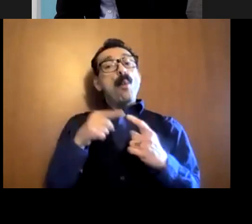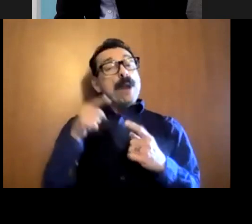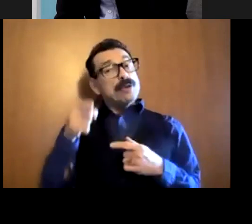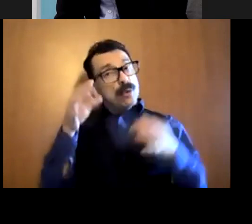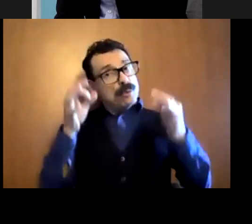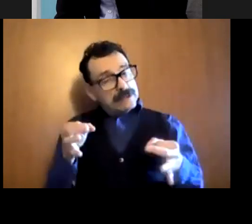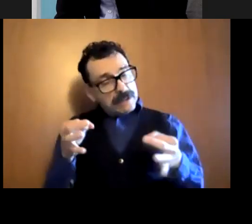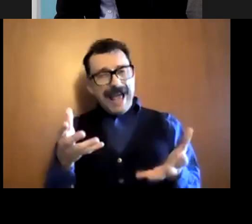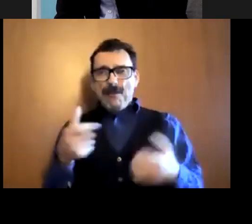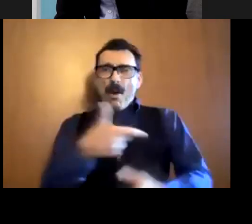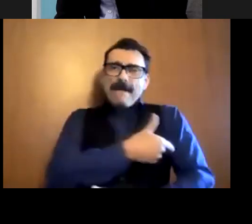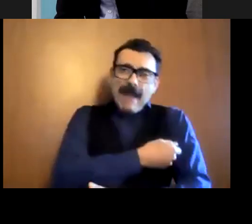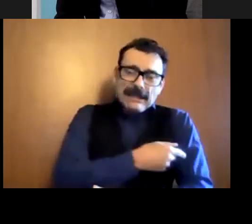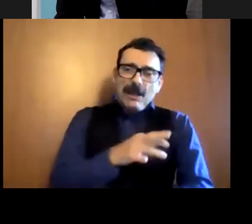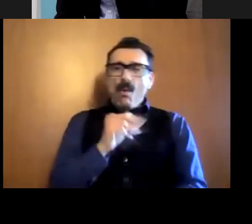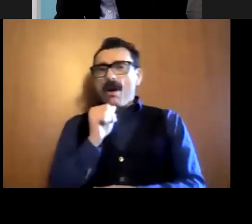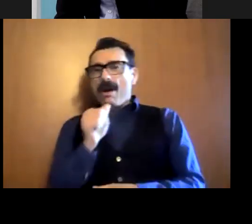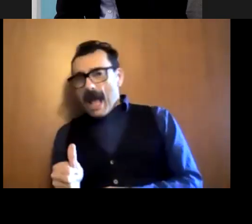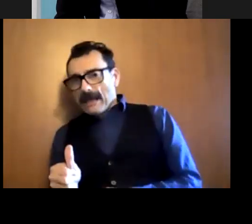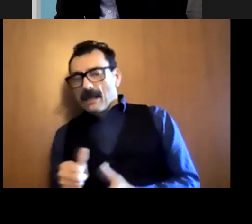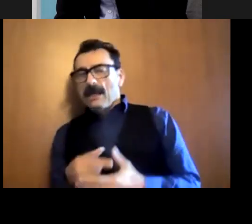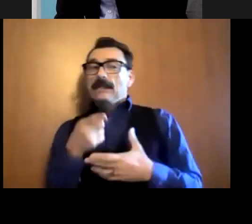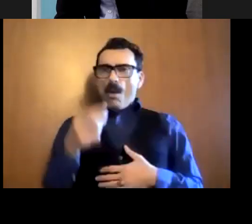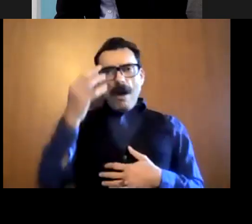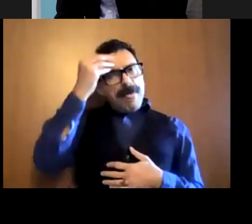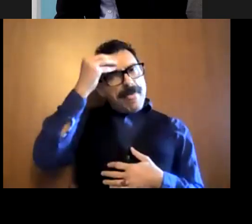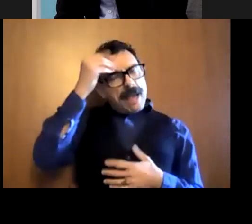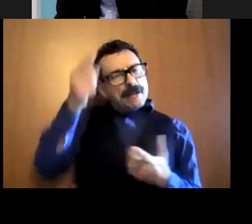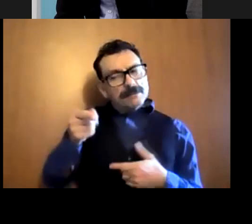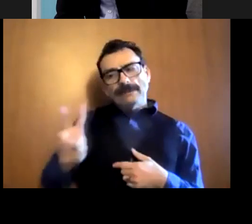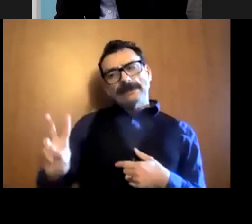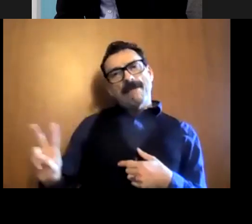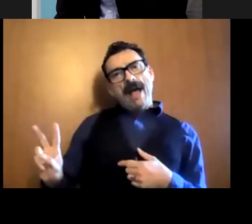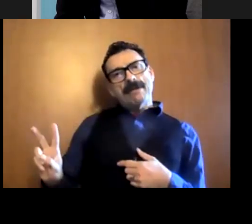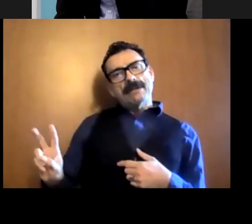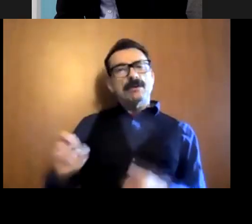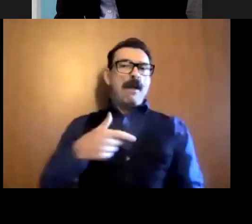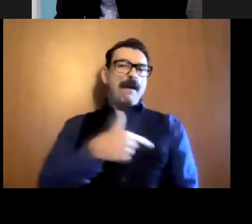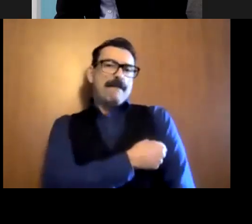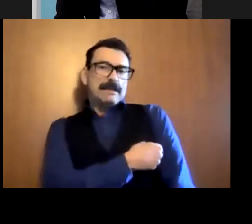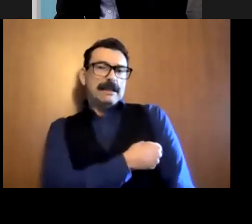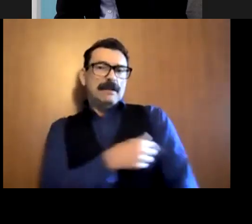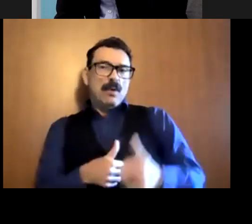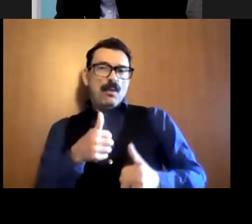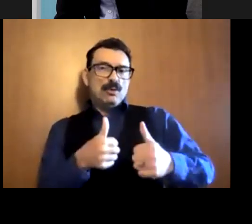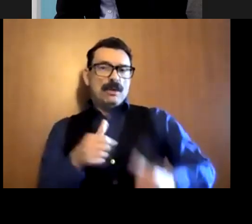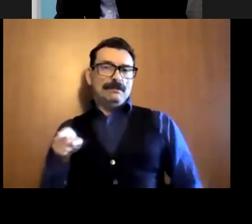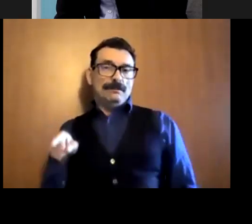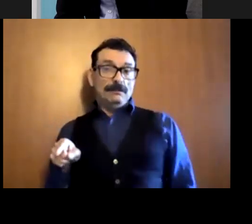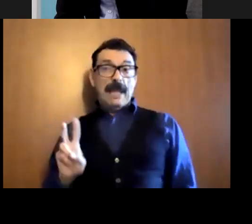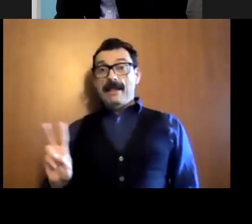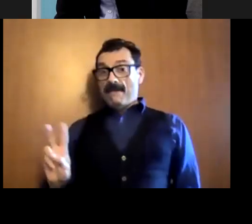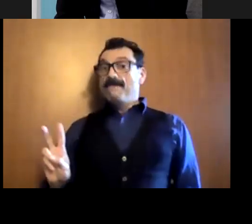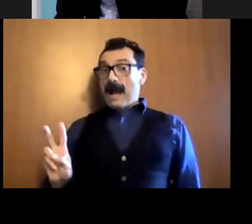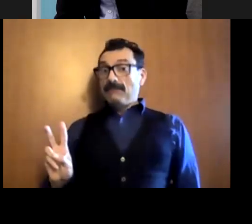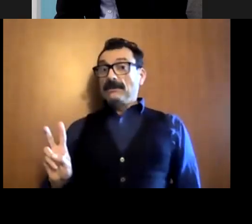I believe that I should take my chances with the virus or the vaccine? And the virus is dangerous. Now, if you are